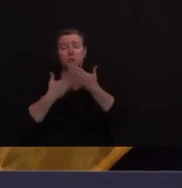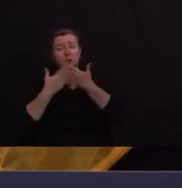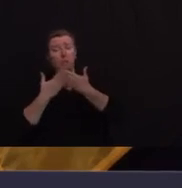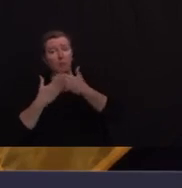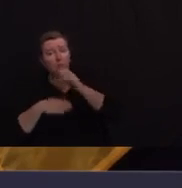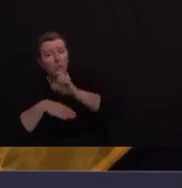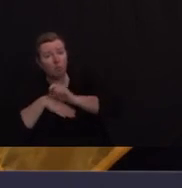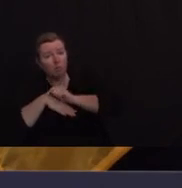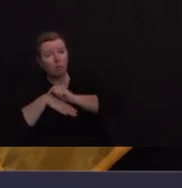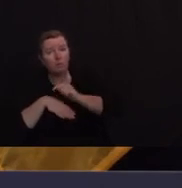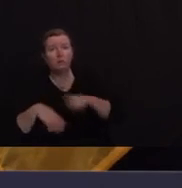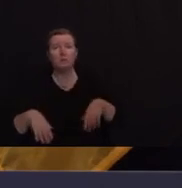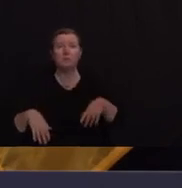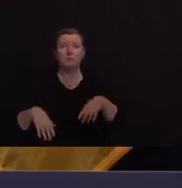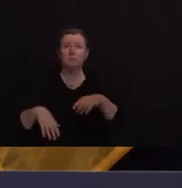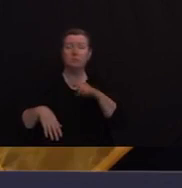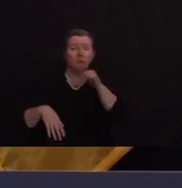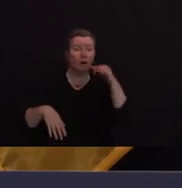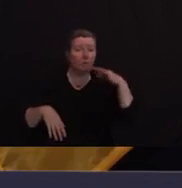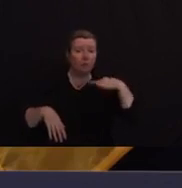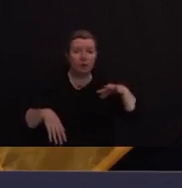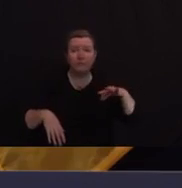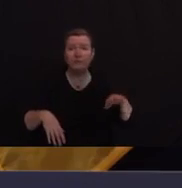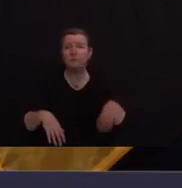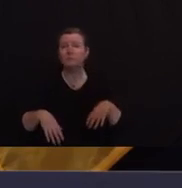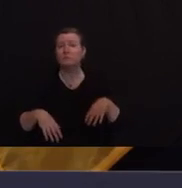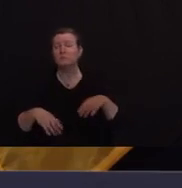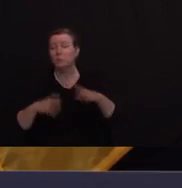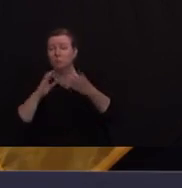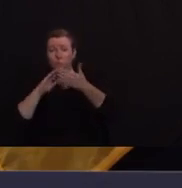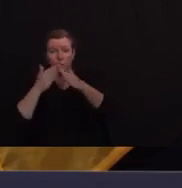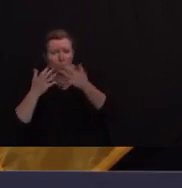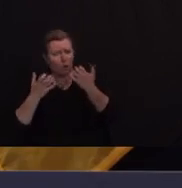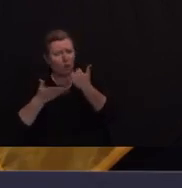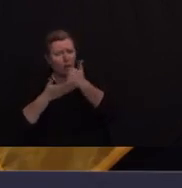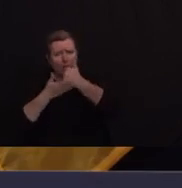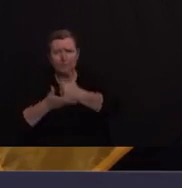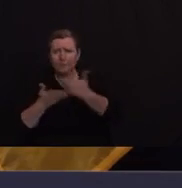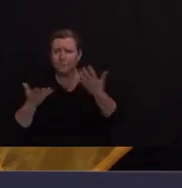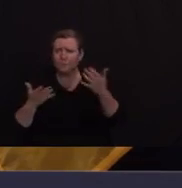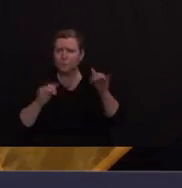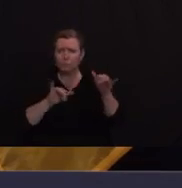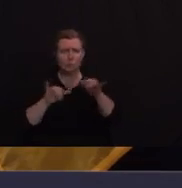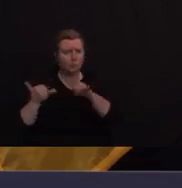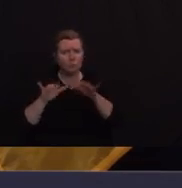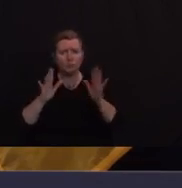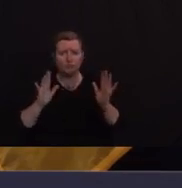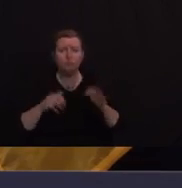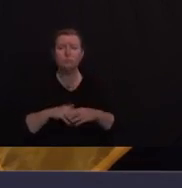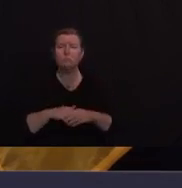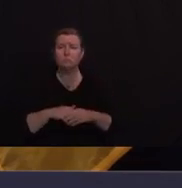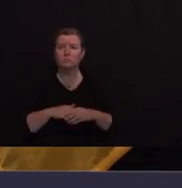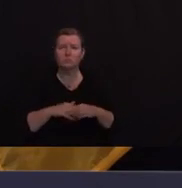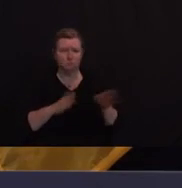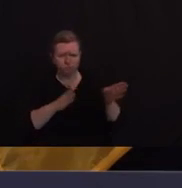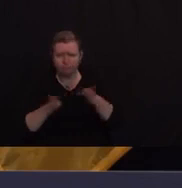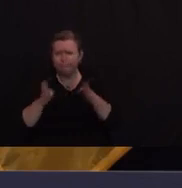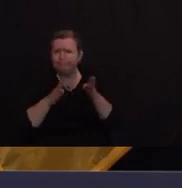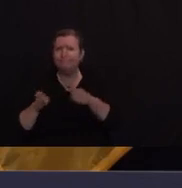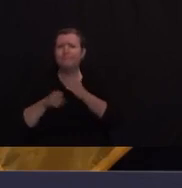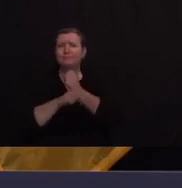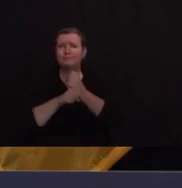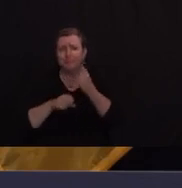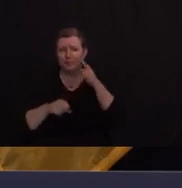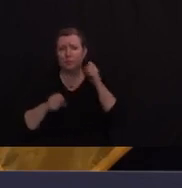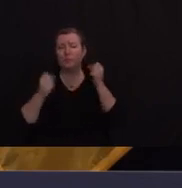themselves. And, you know, we're preparing for a significant number of folks that will